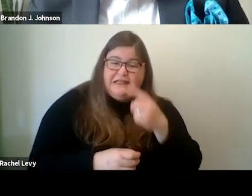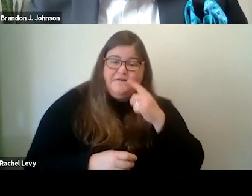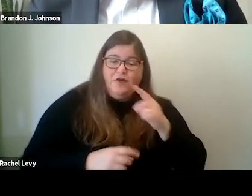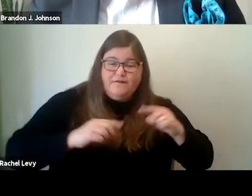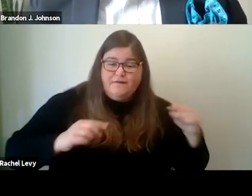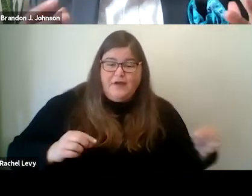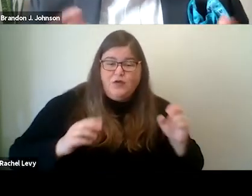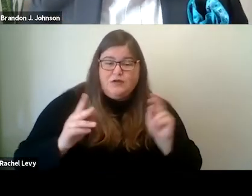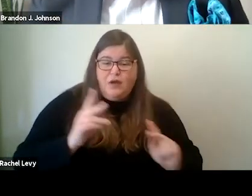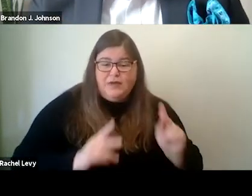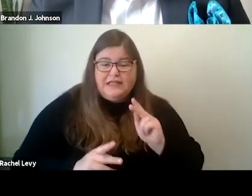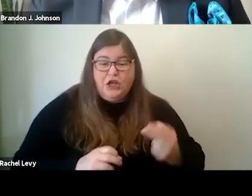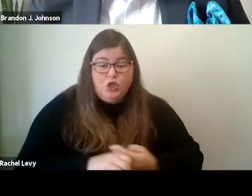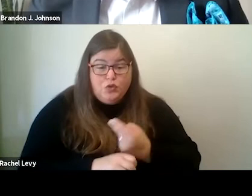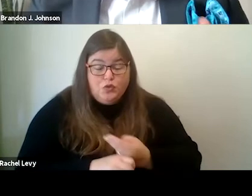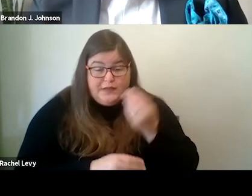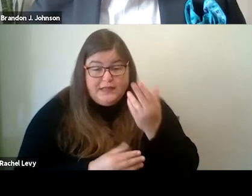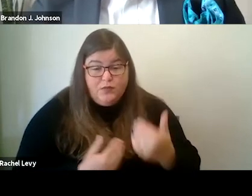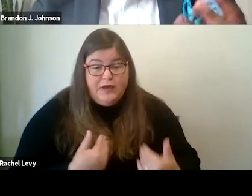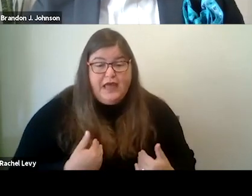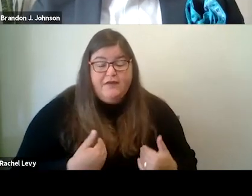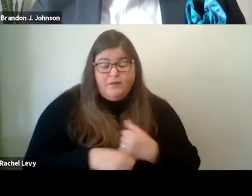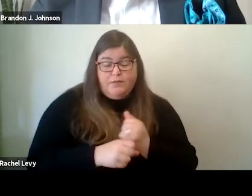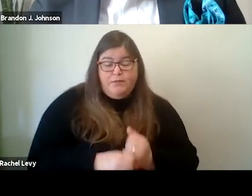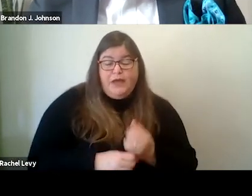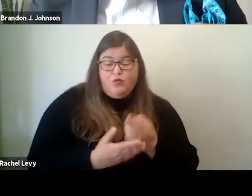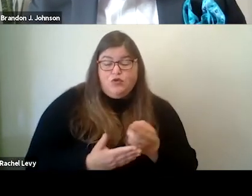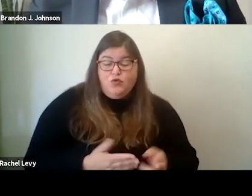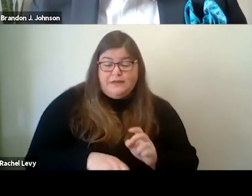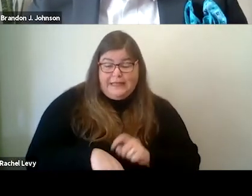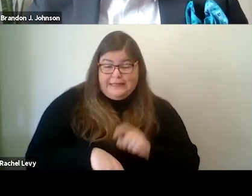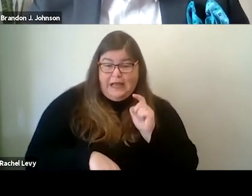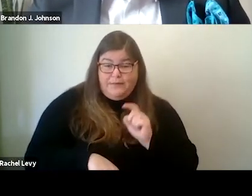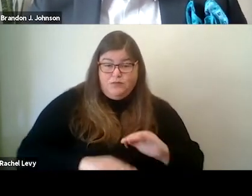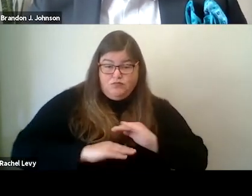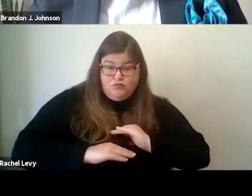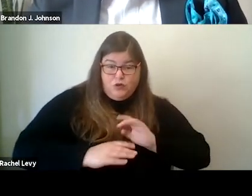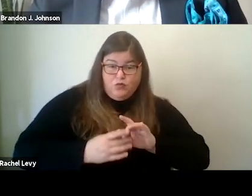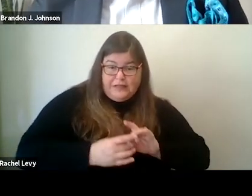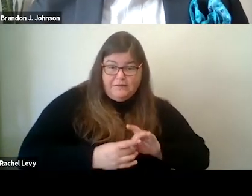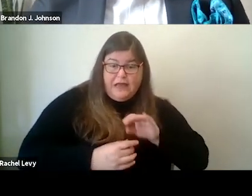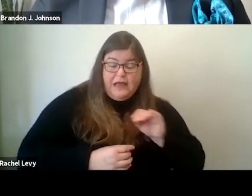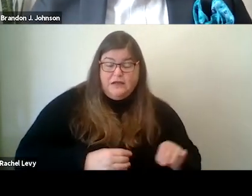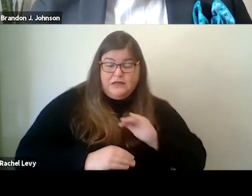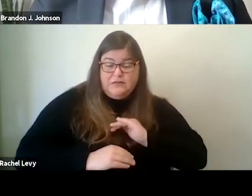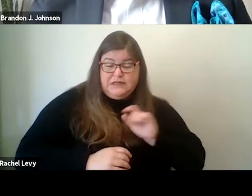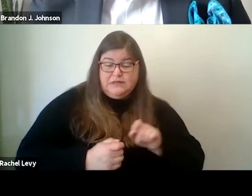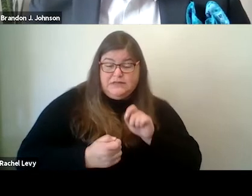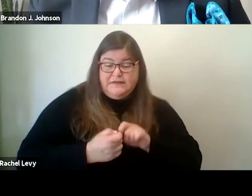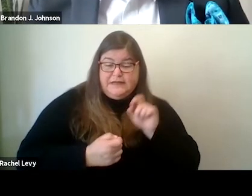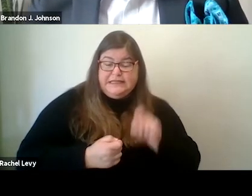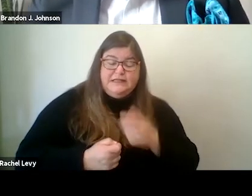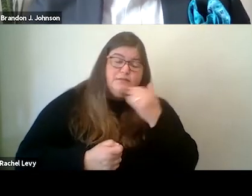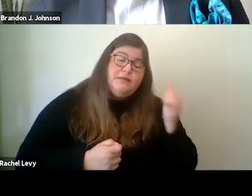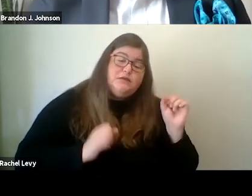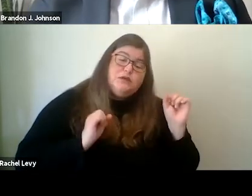data that we have, create resources that are timely, that are relevant, and that speak to the specific needs across these groups as best as